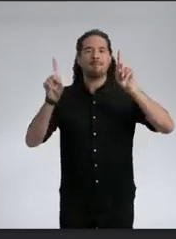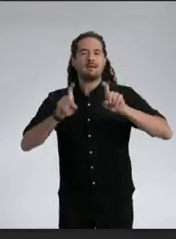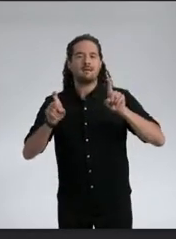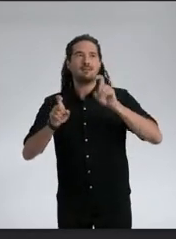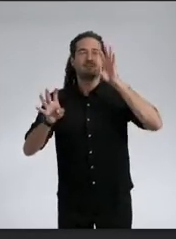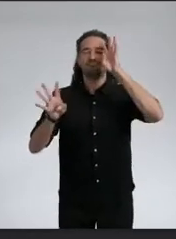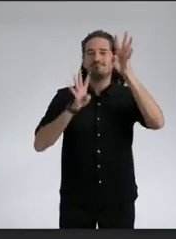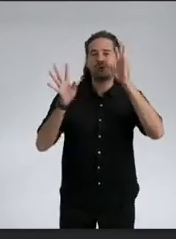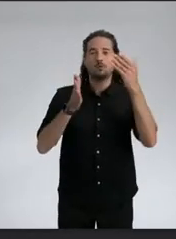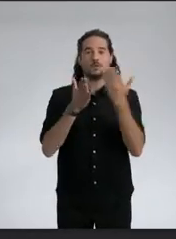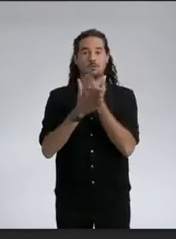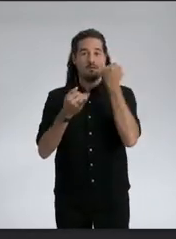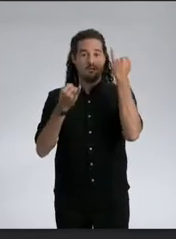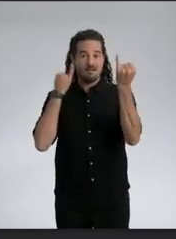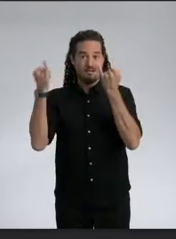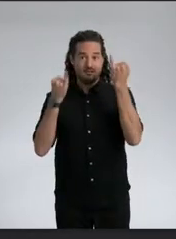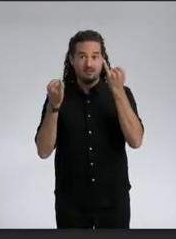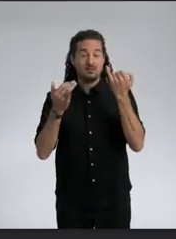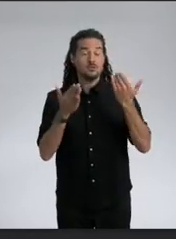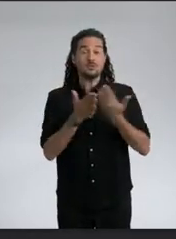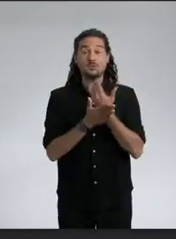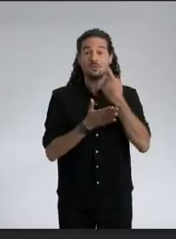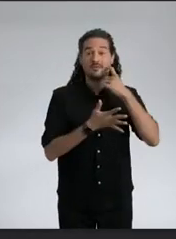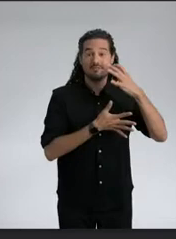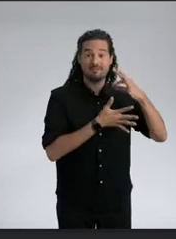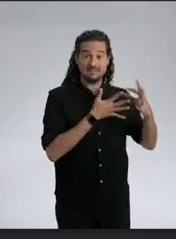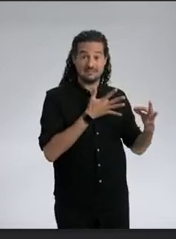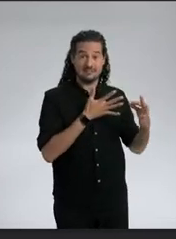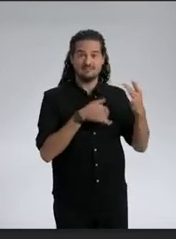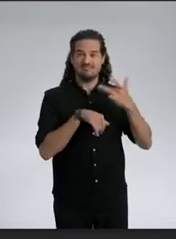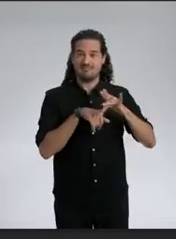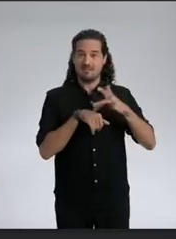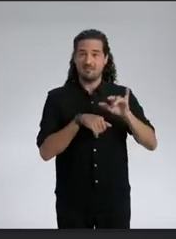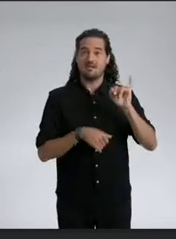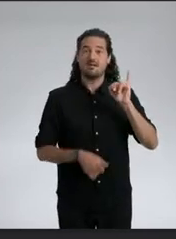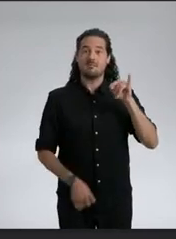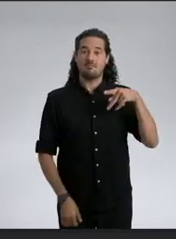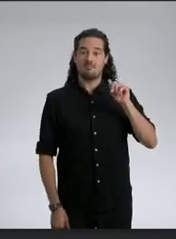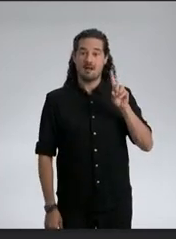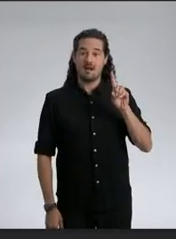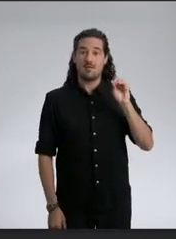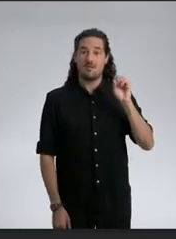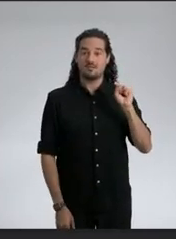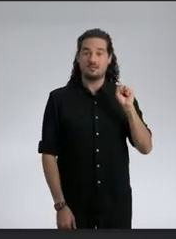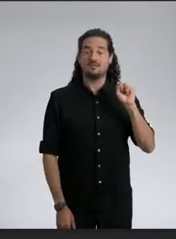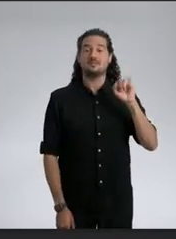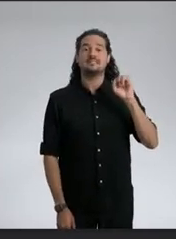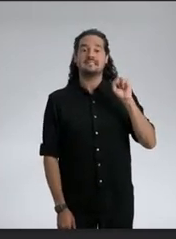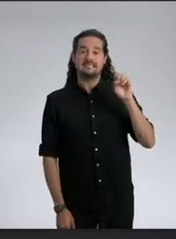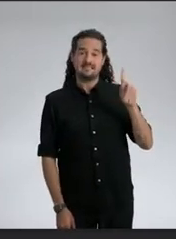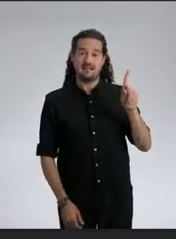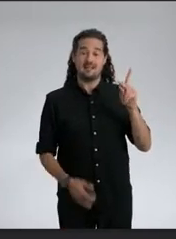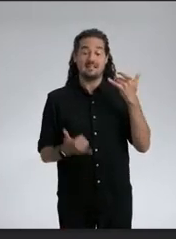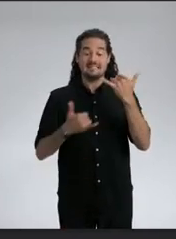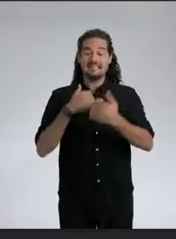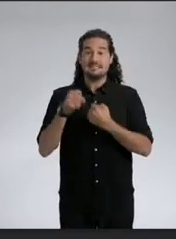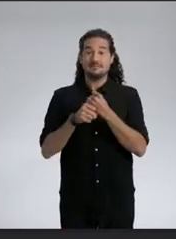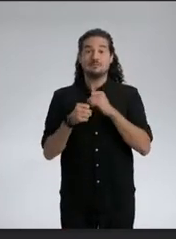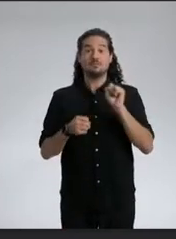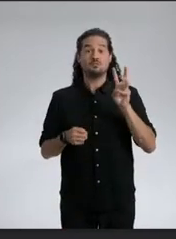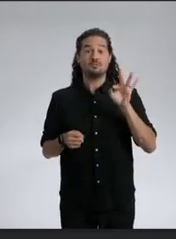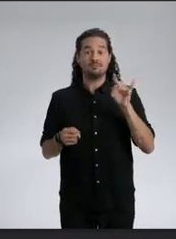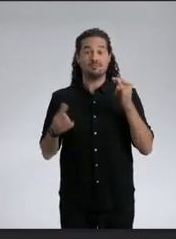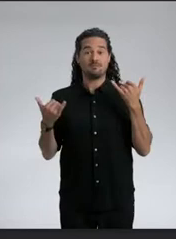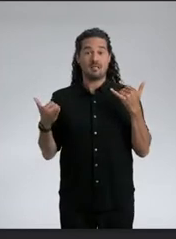features in the iPadOS SDK. This year, Swift Playgrounds 4 is taking a huge step forward by allowing you to